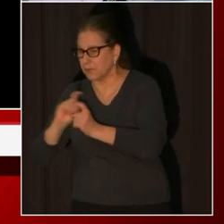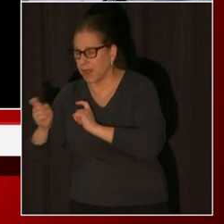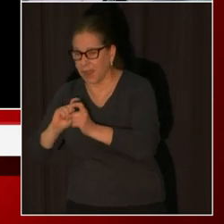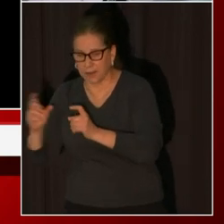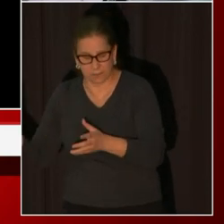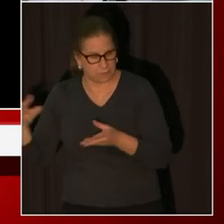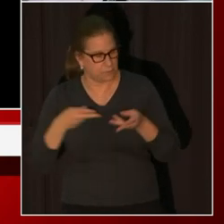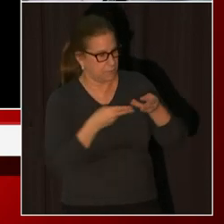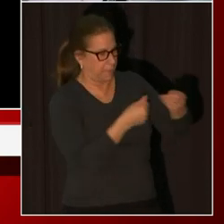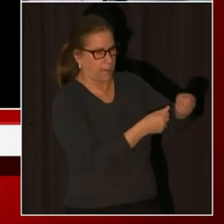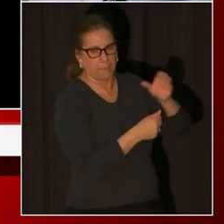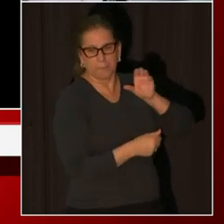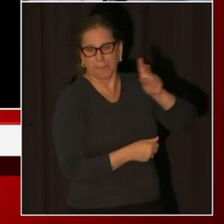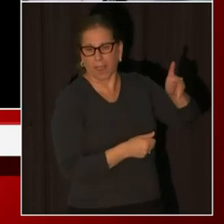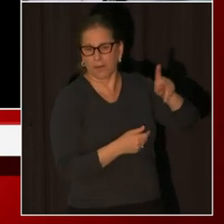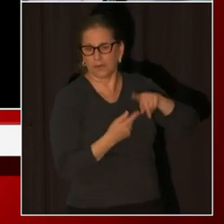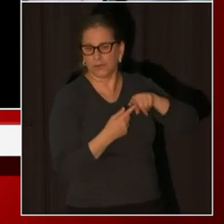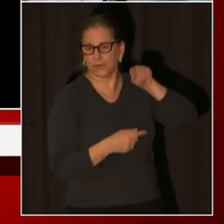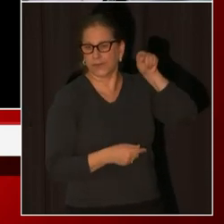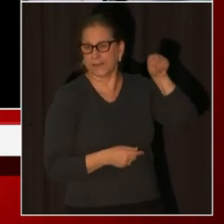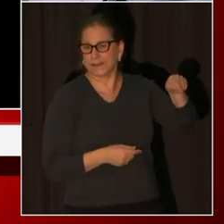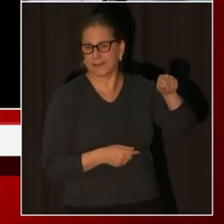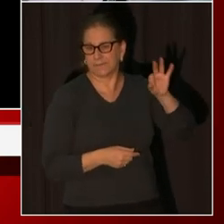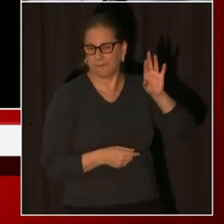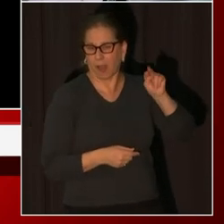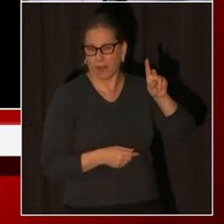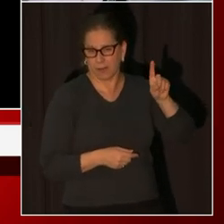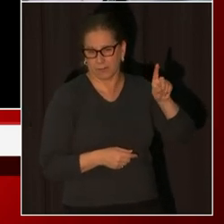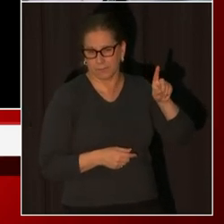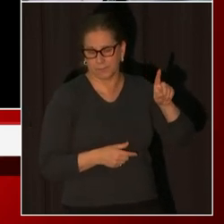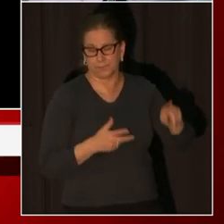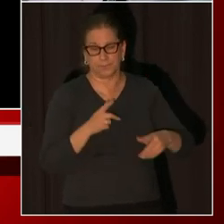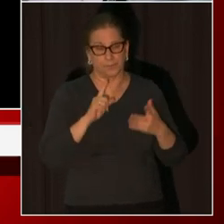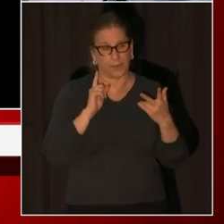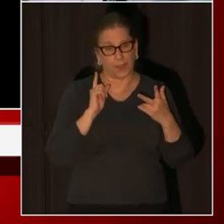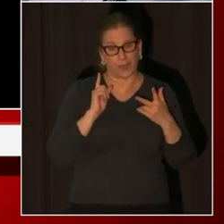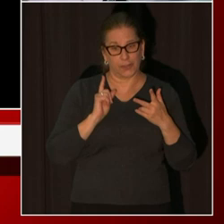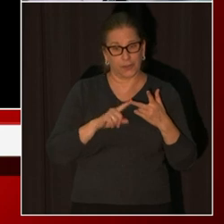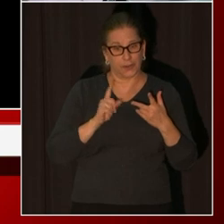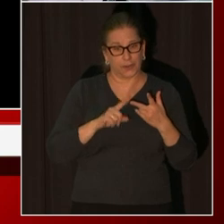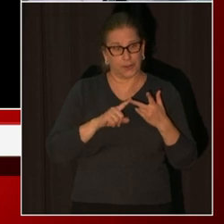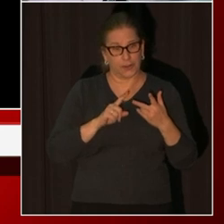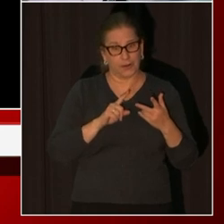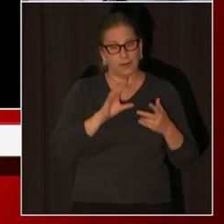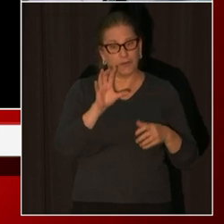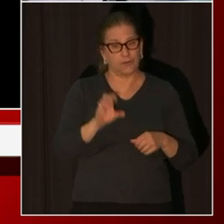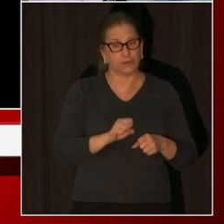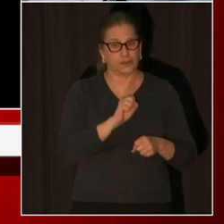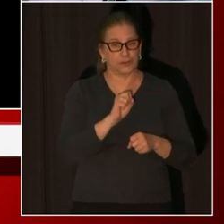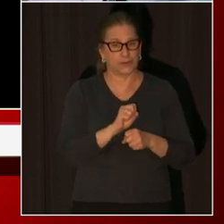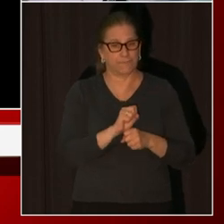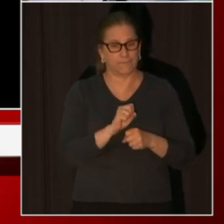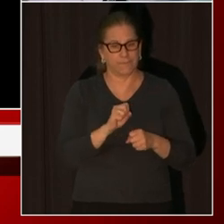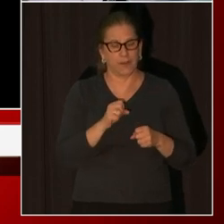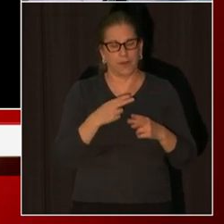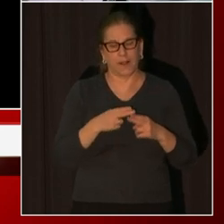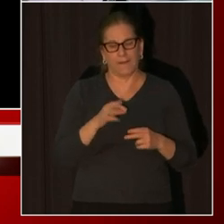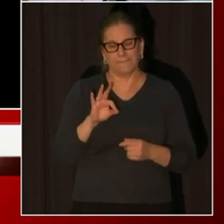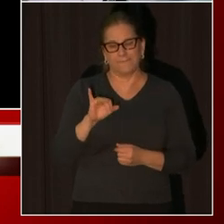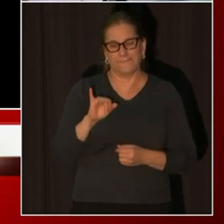from the contingency cash. The third reserve that we have is the Fiscal Stabilization Reserve. It's $213